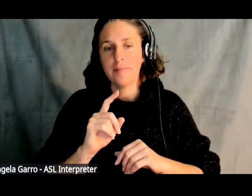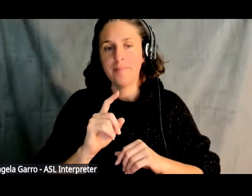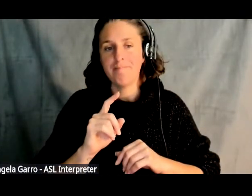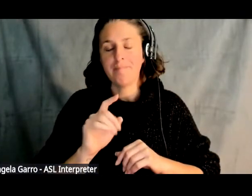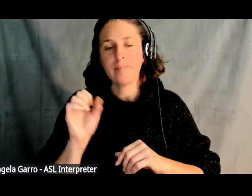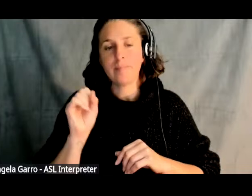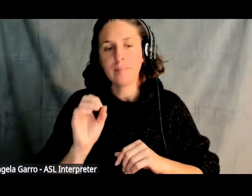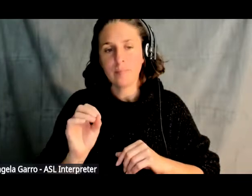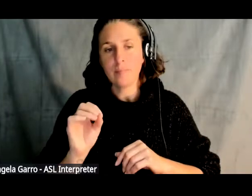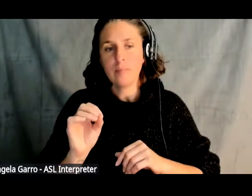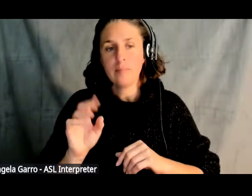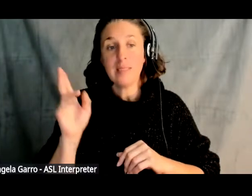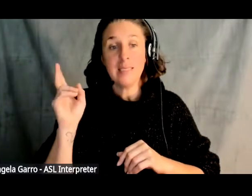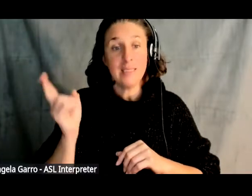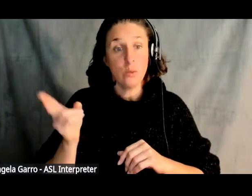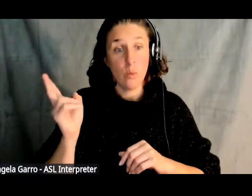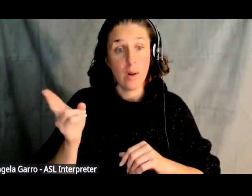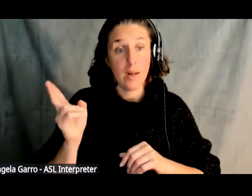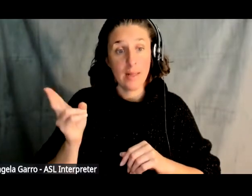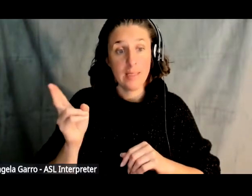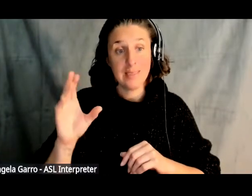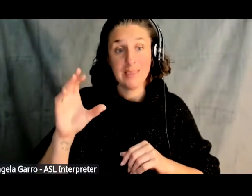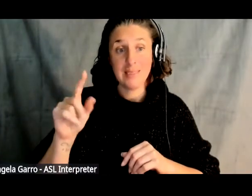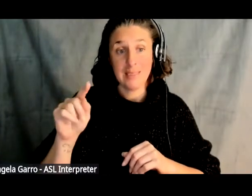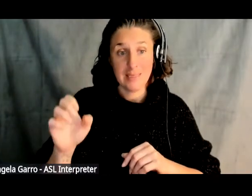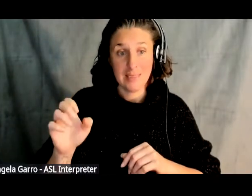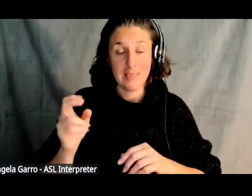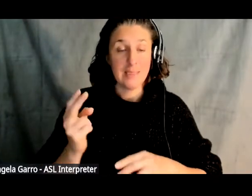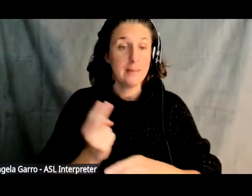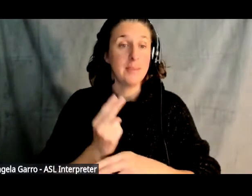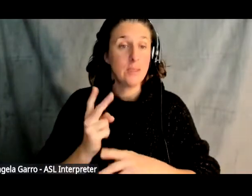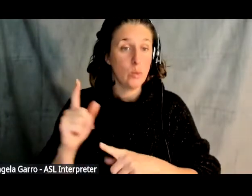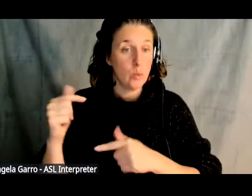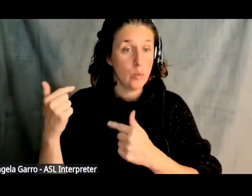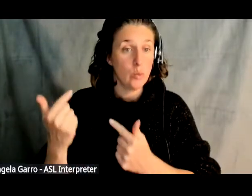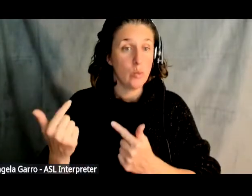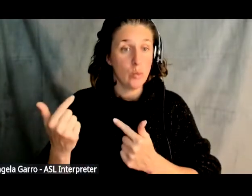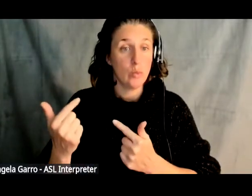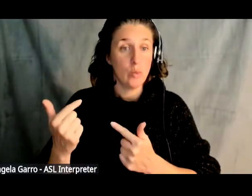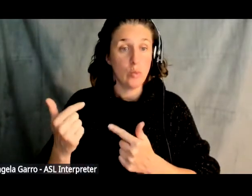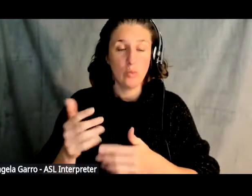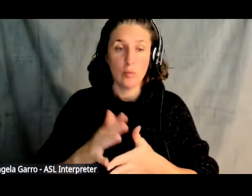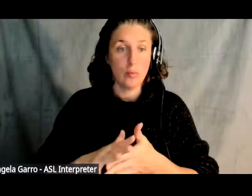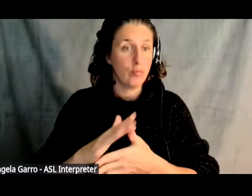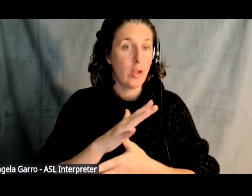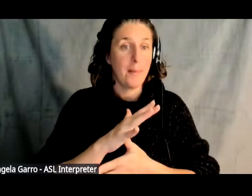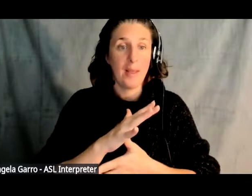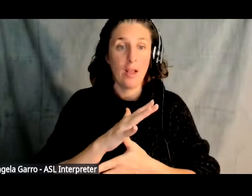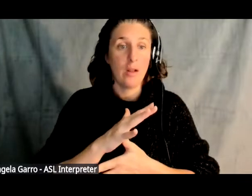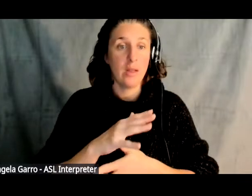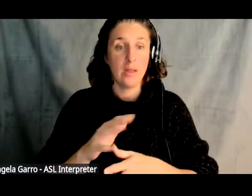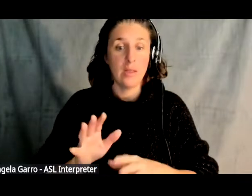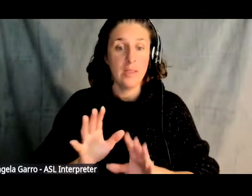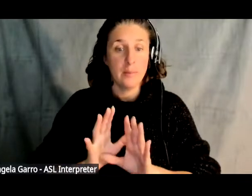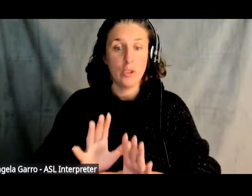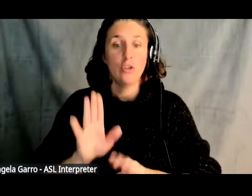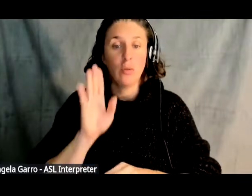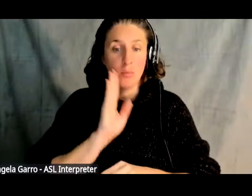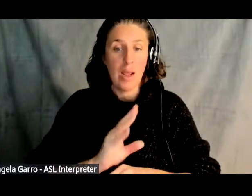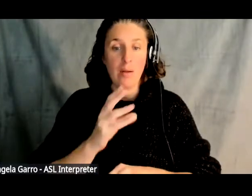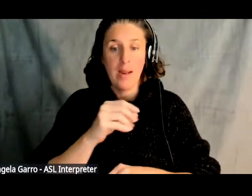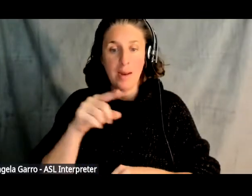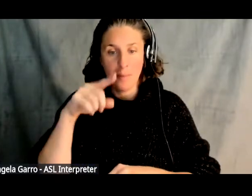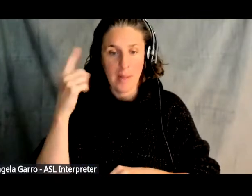So historically, CTE has been used to primarily push brown and black students into just